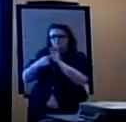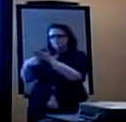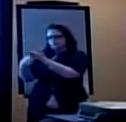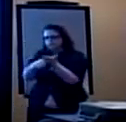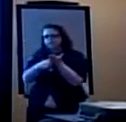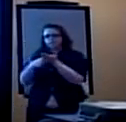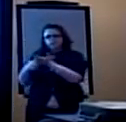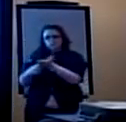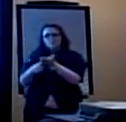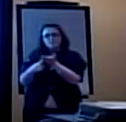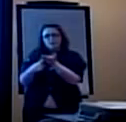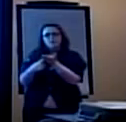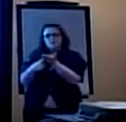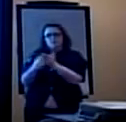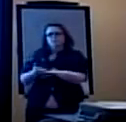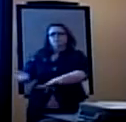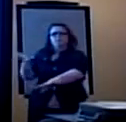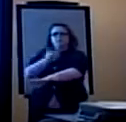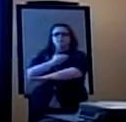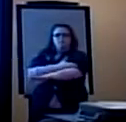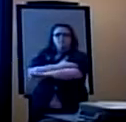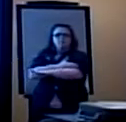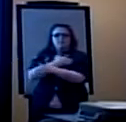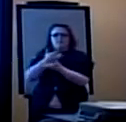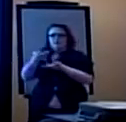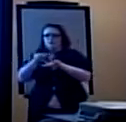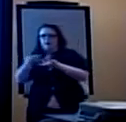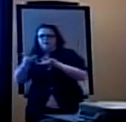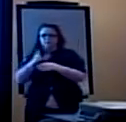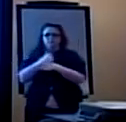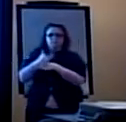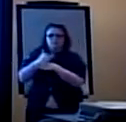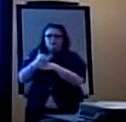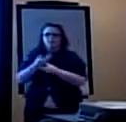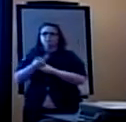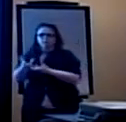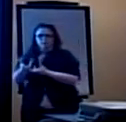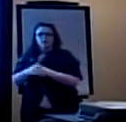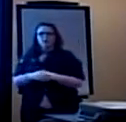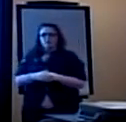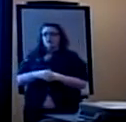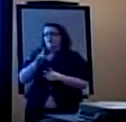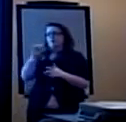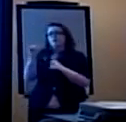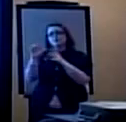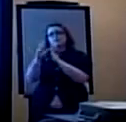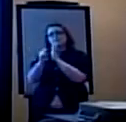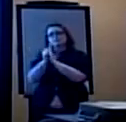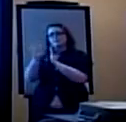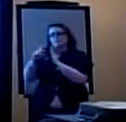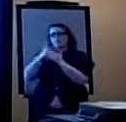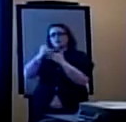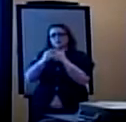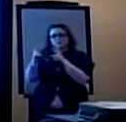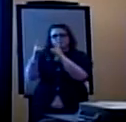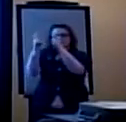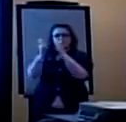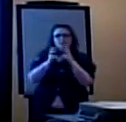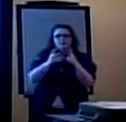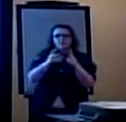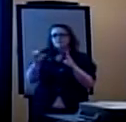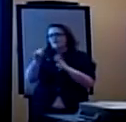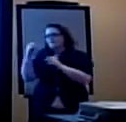issues, they found they really got a lot of interaction, a lot of sharing. And they ended up posting like videos of their projects that they did and with